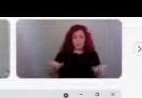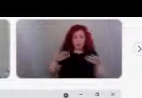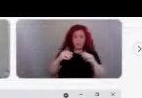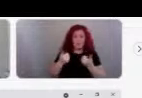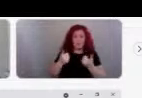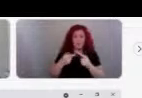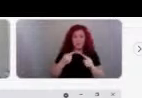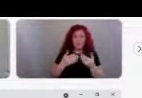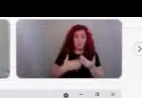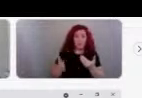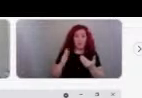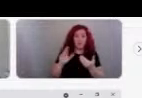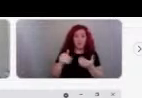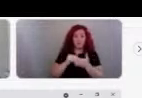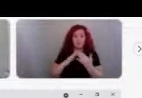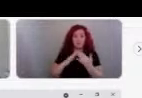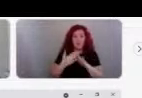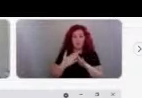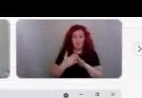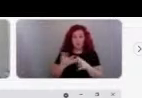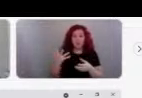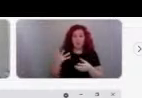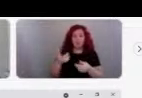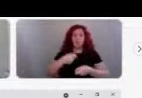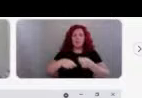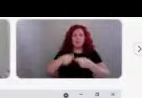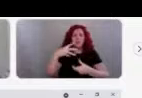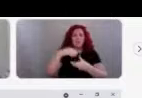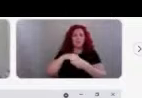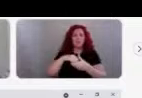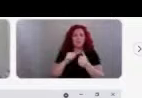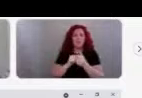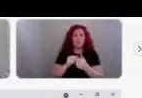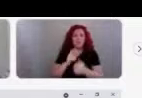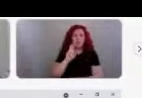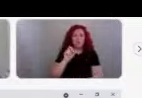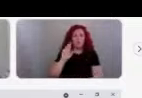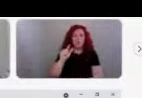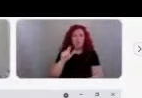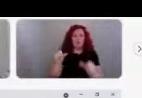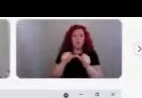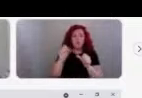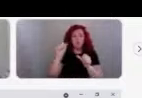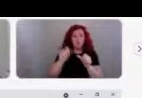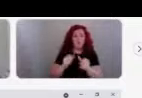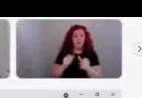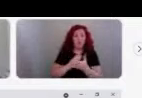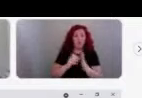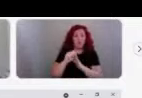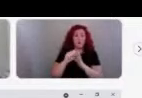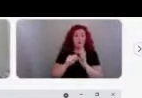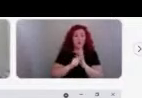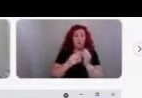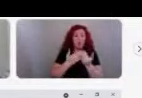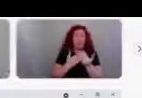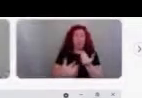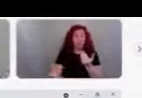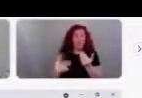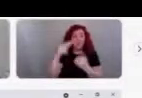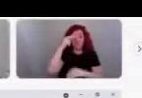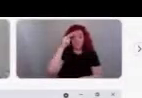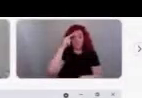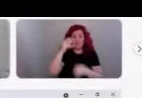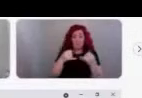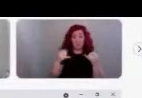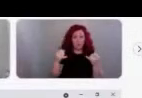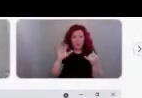midtown and instead joined with rural areas in the southern part of the state all the way down to the mexican border and that's just not our community